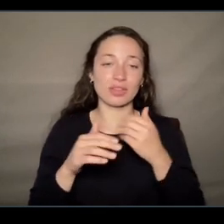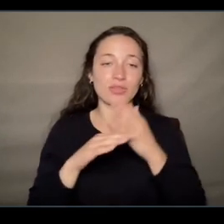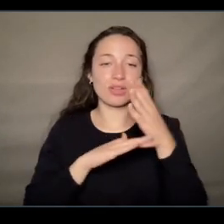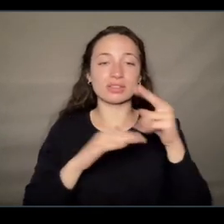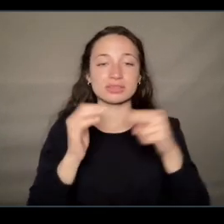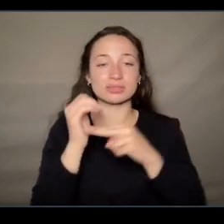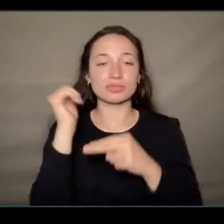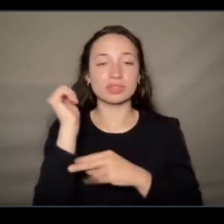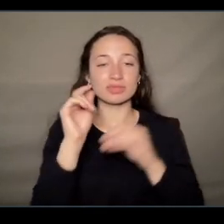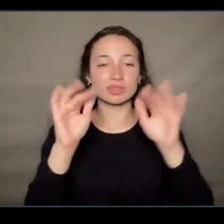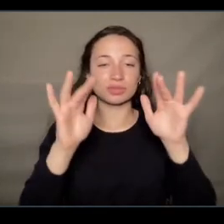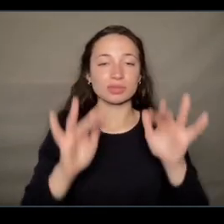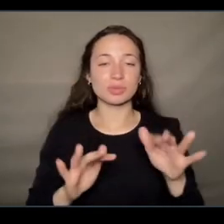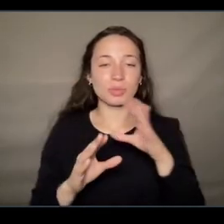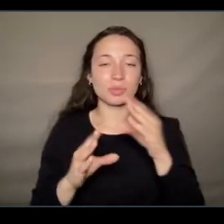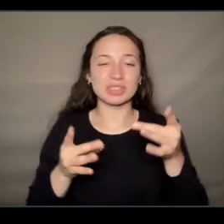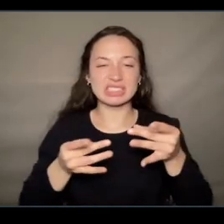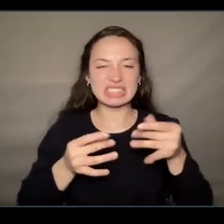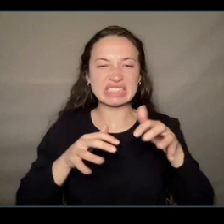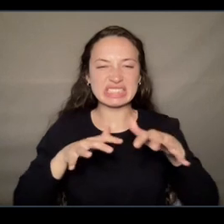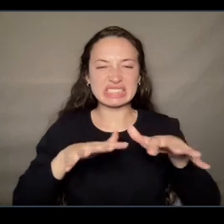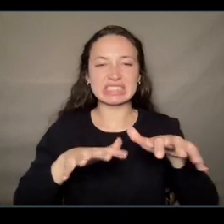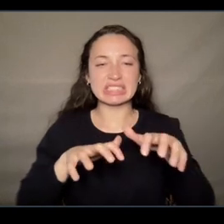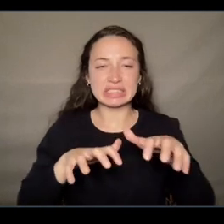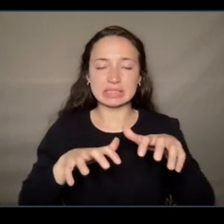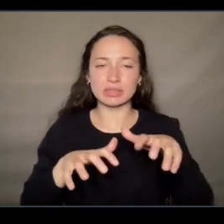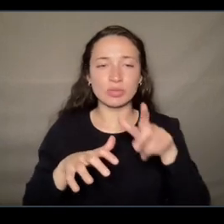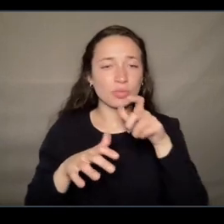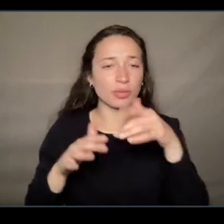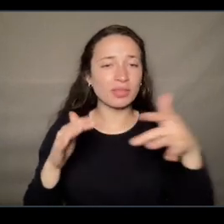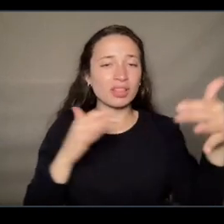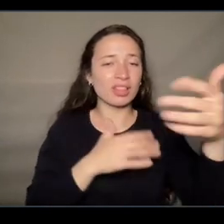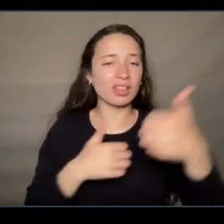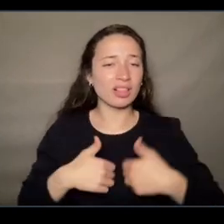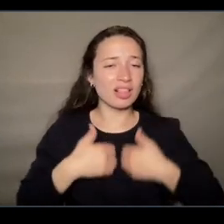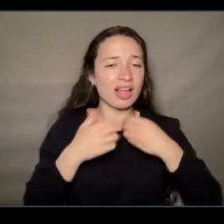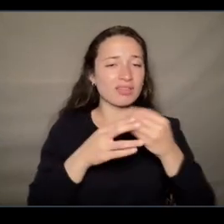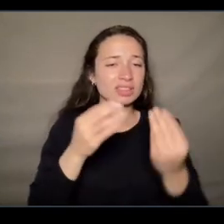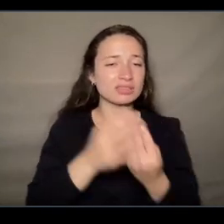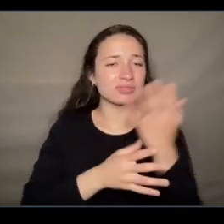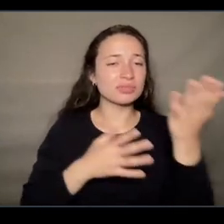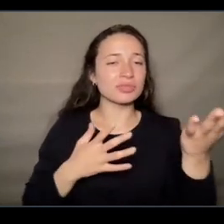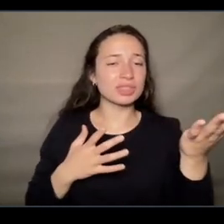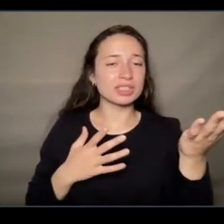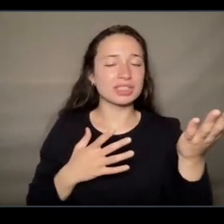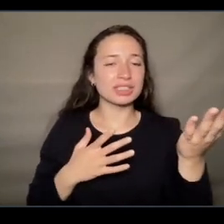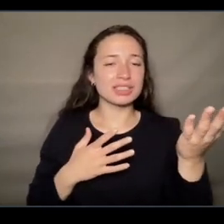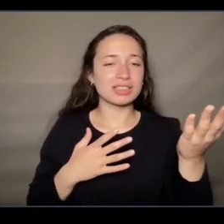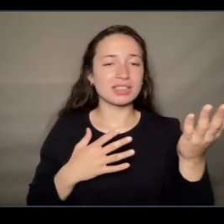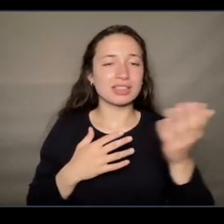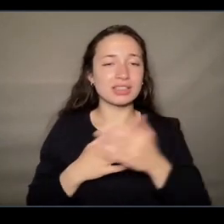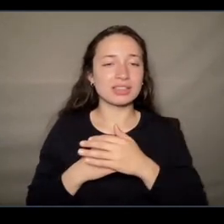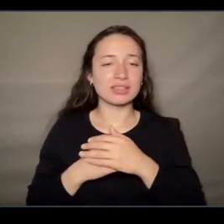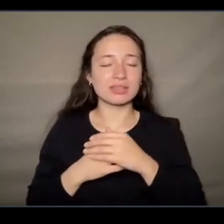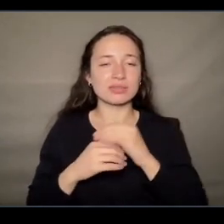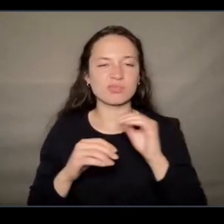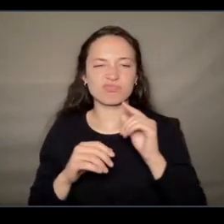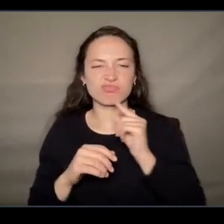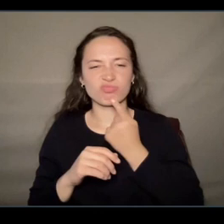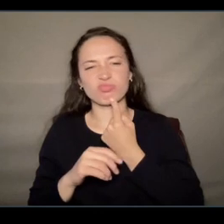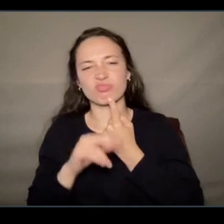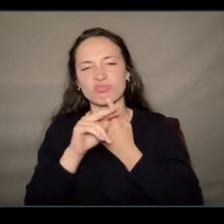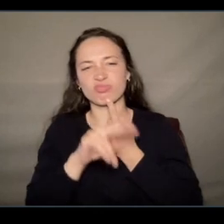Across the bridge of snow and sleet, who will be alive come spring? Not too